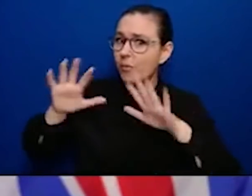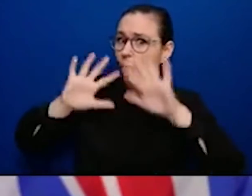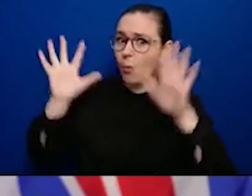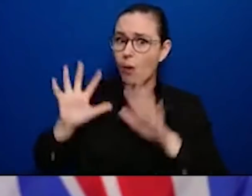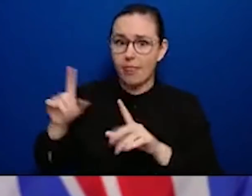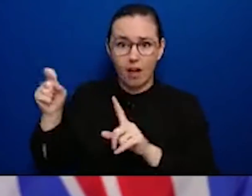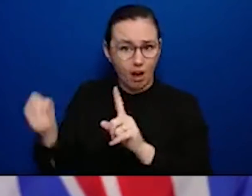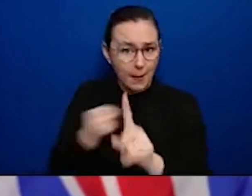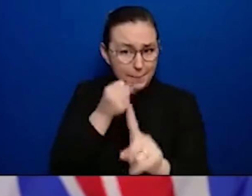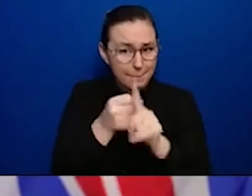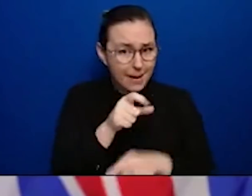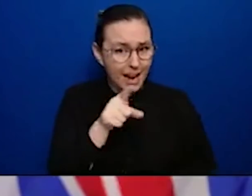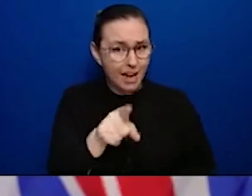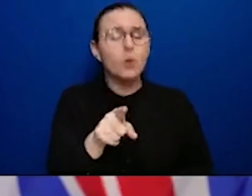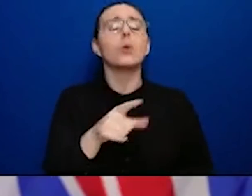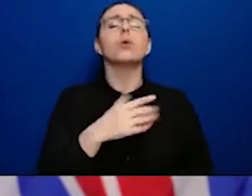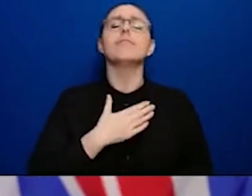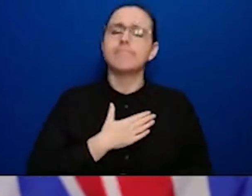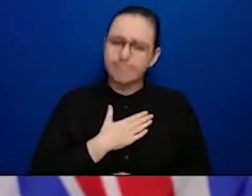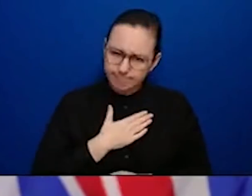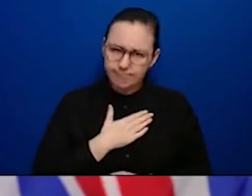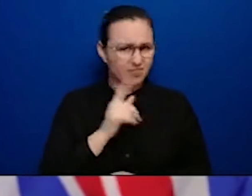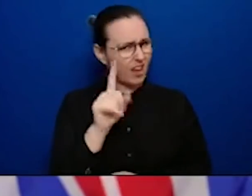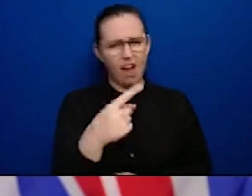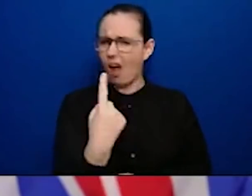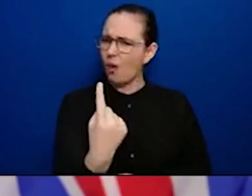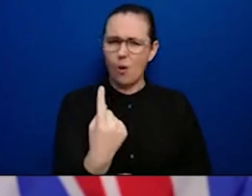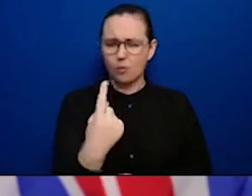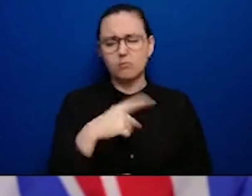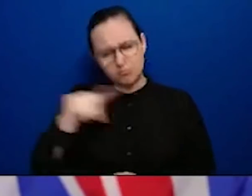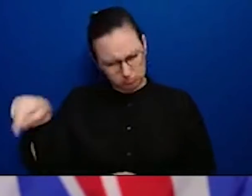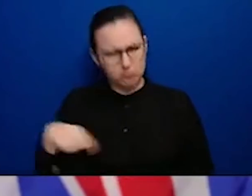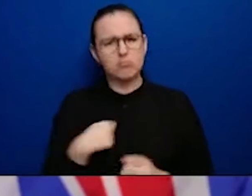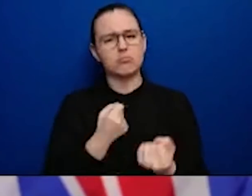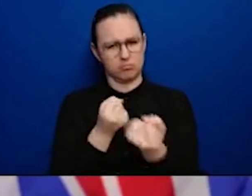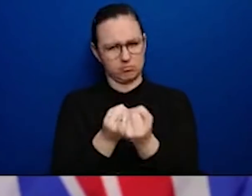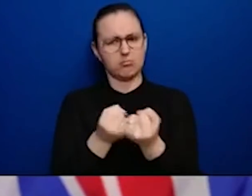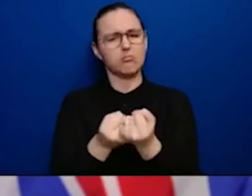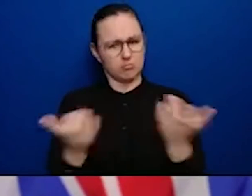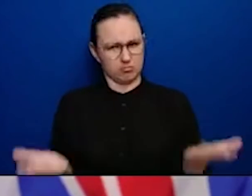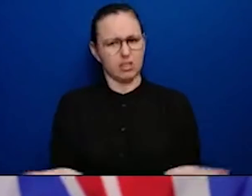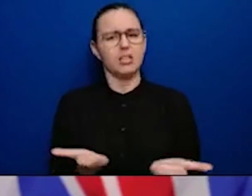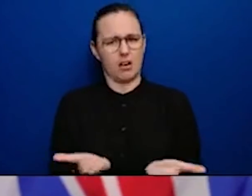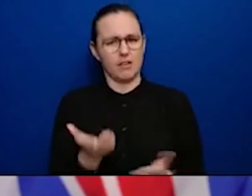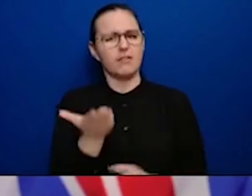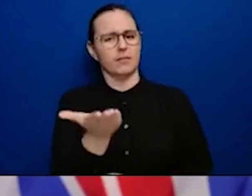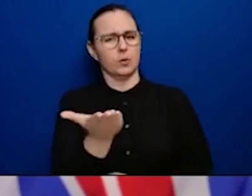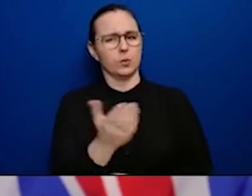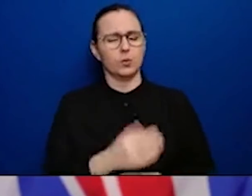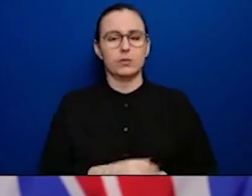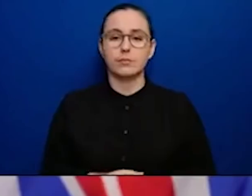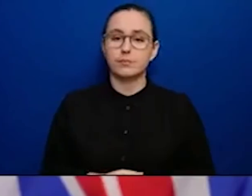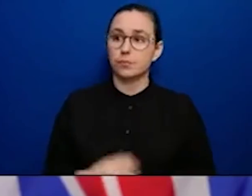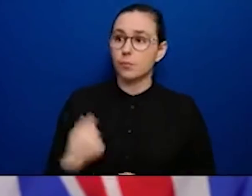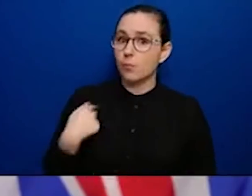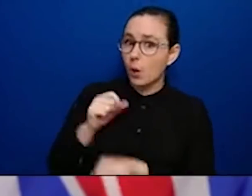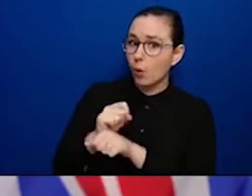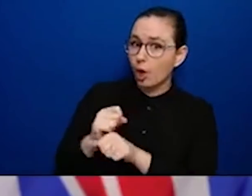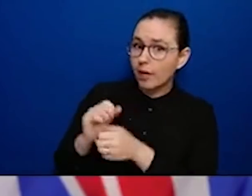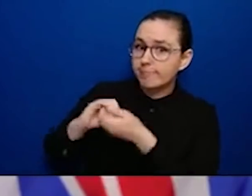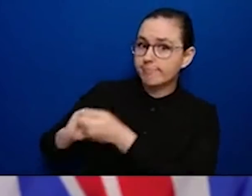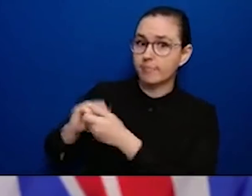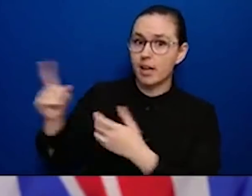you're not alone and we're in this together to help. We continue to work with all health authorities through emergency